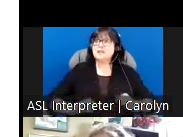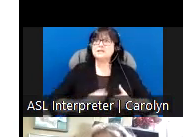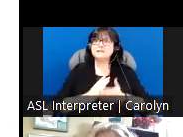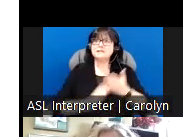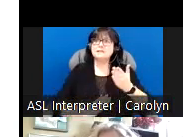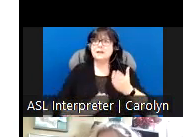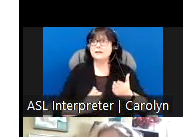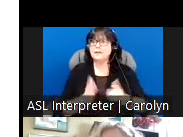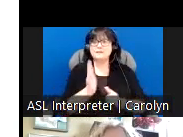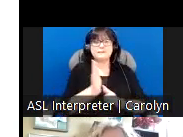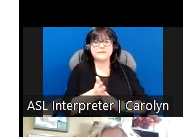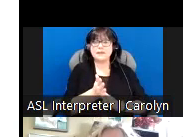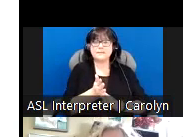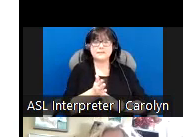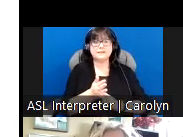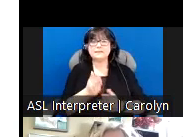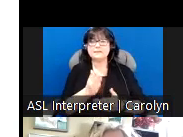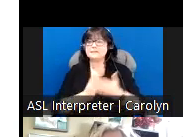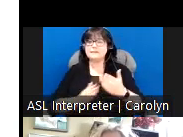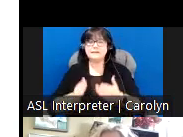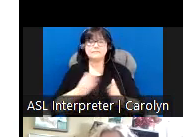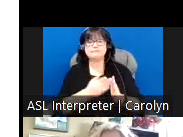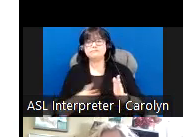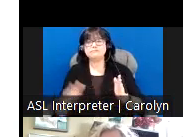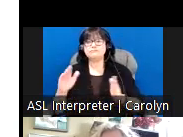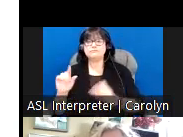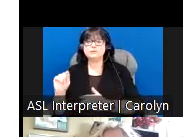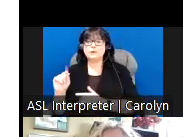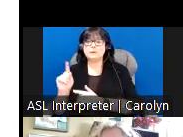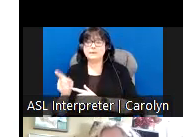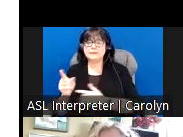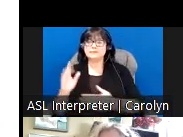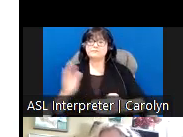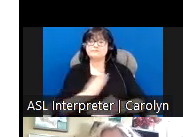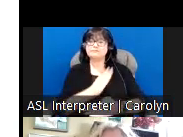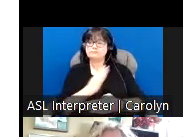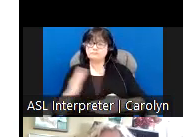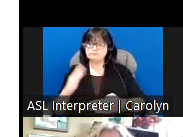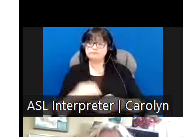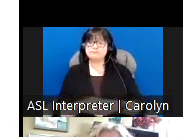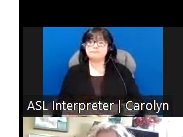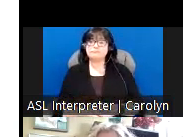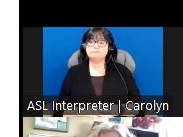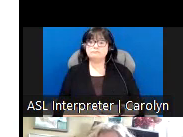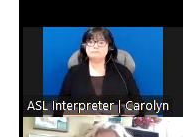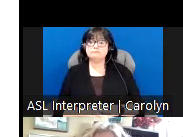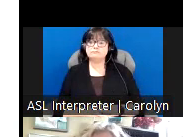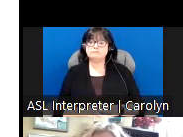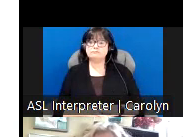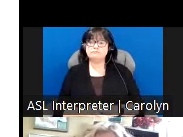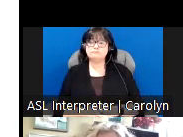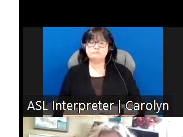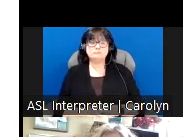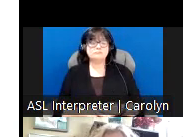minutes to 20 minutes to take an assessment. Then there are some who will take 45 or